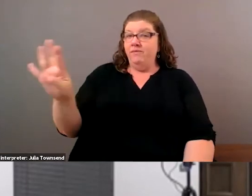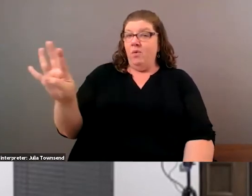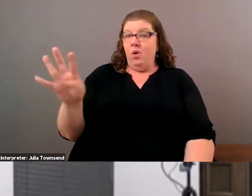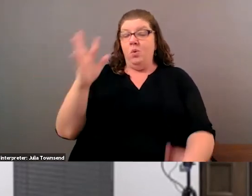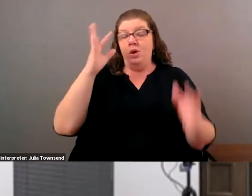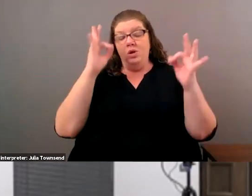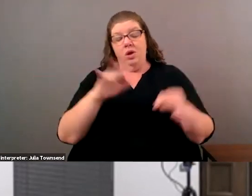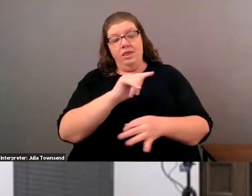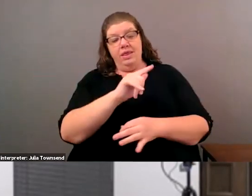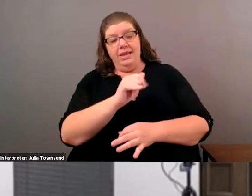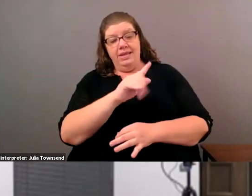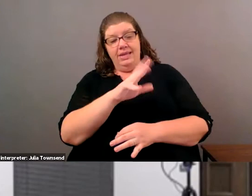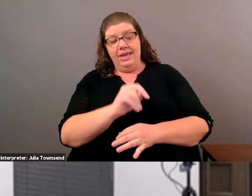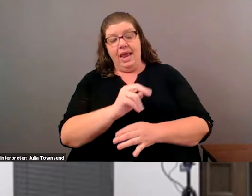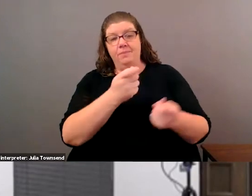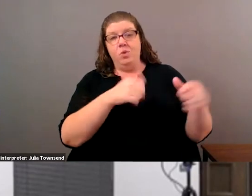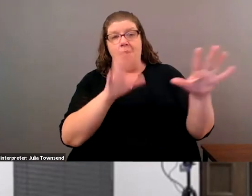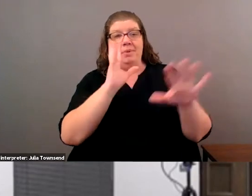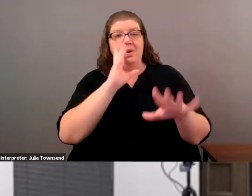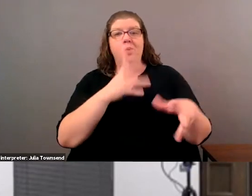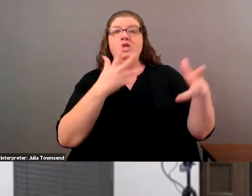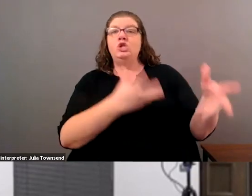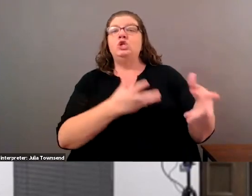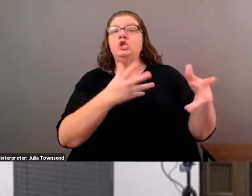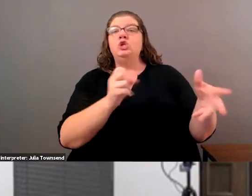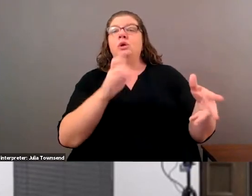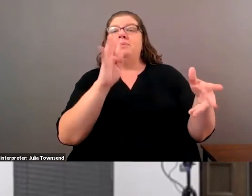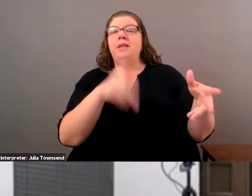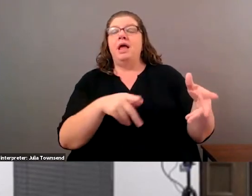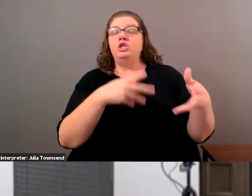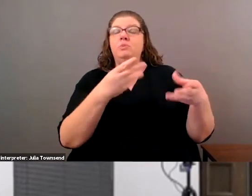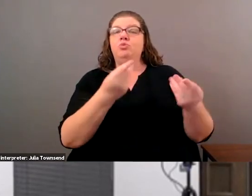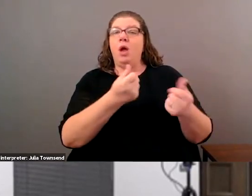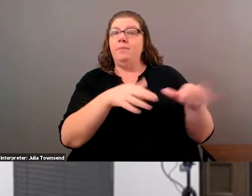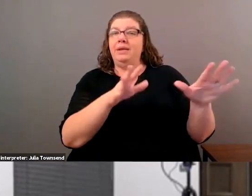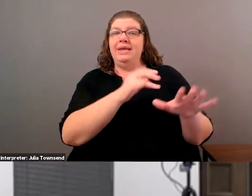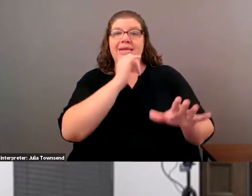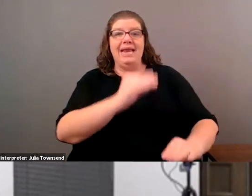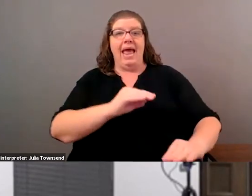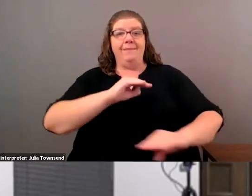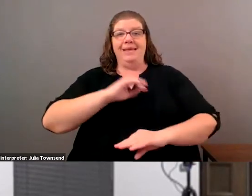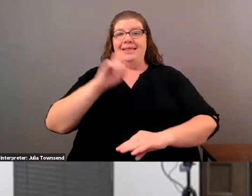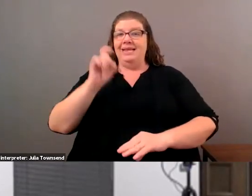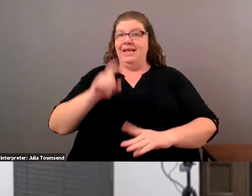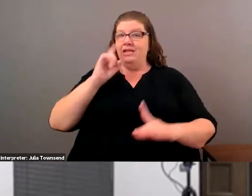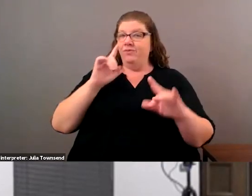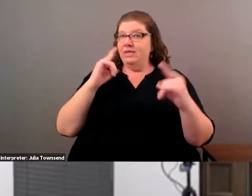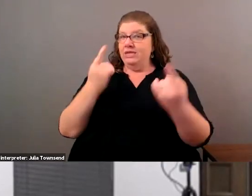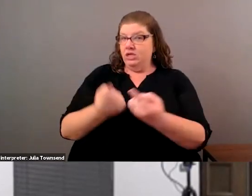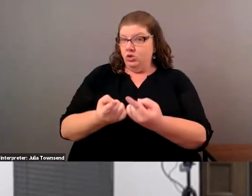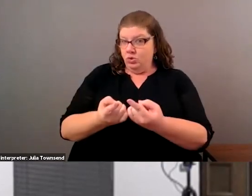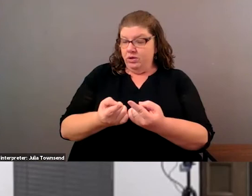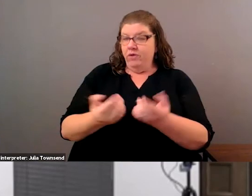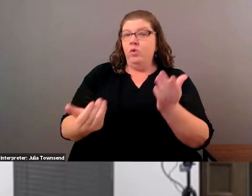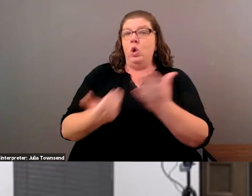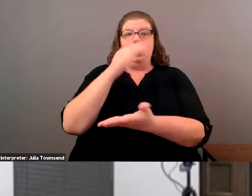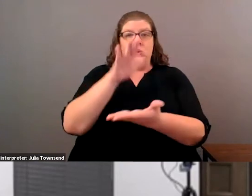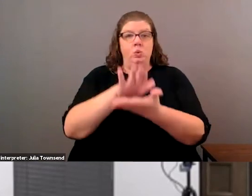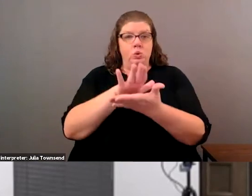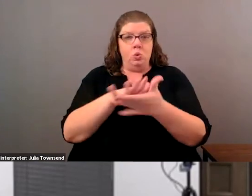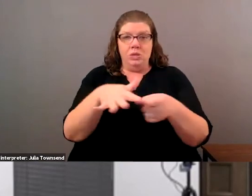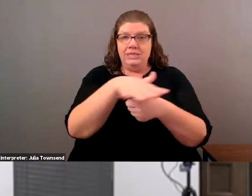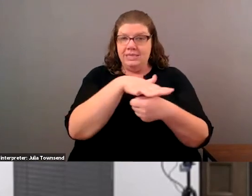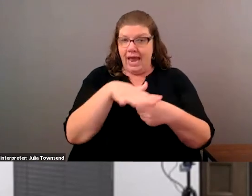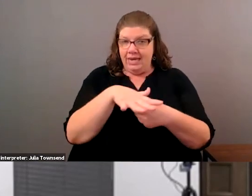Tatum property was surplus property, as it did not meet the needs for the district for a new school site, and due